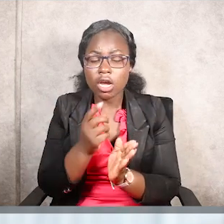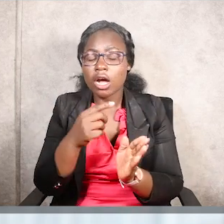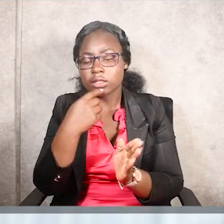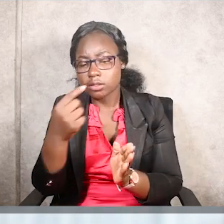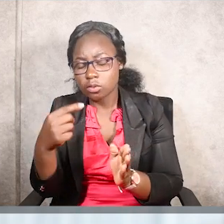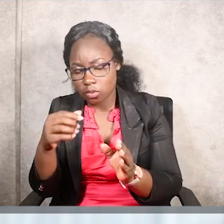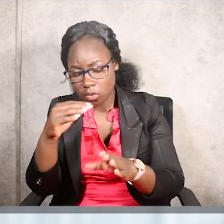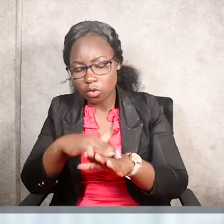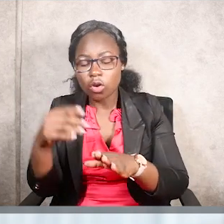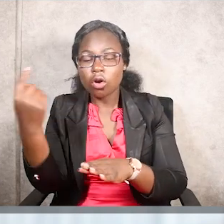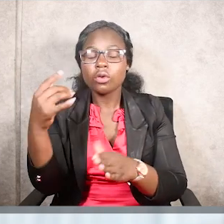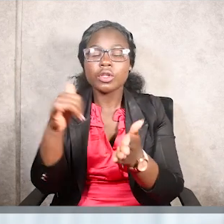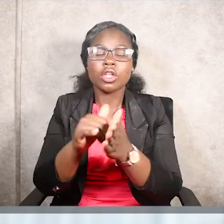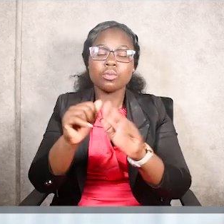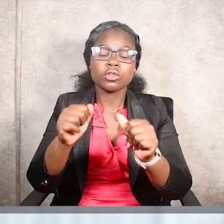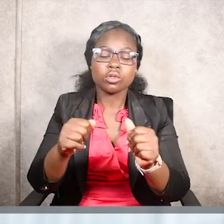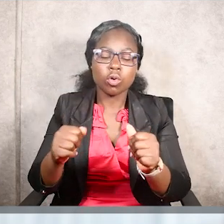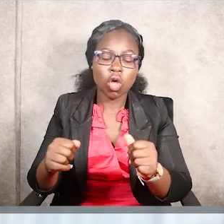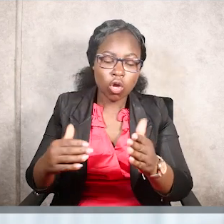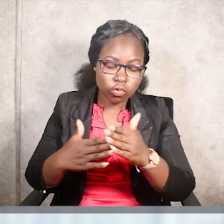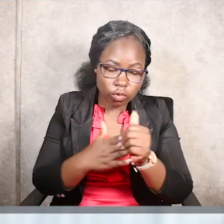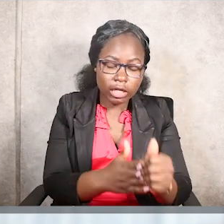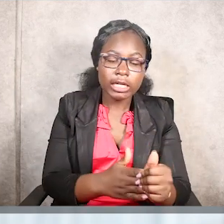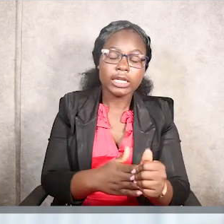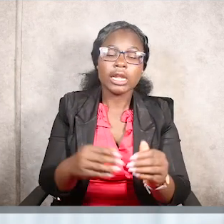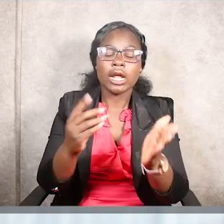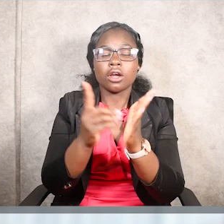the community, and so on and so forth. And